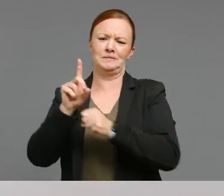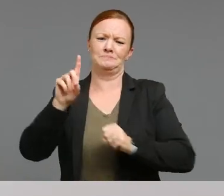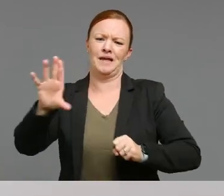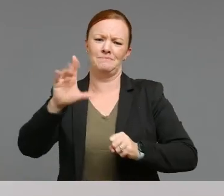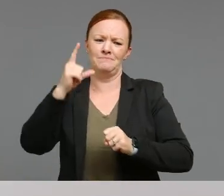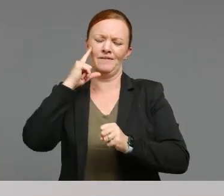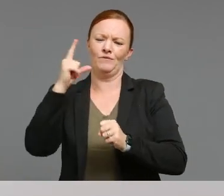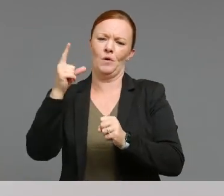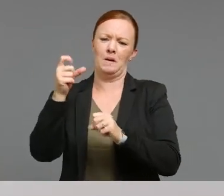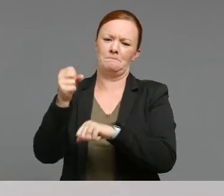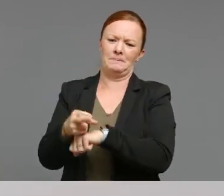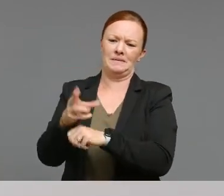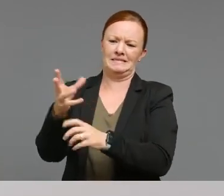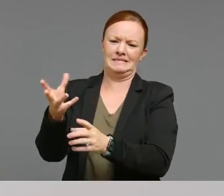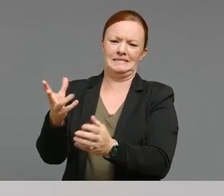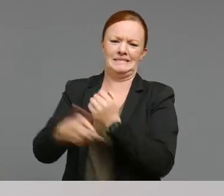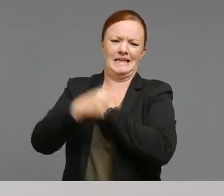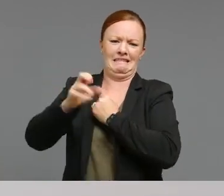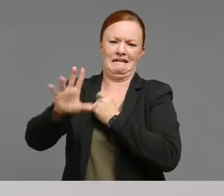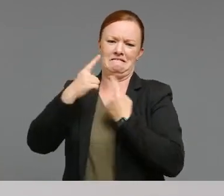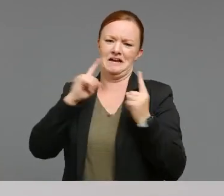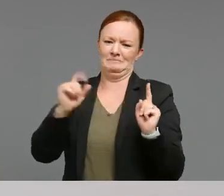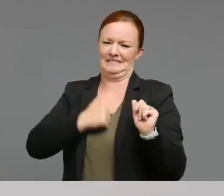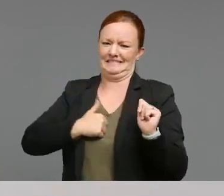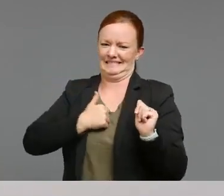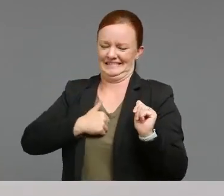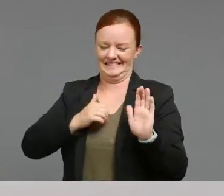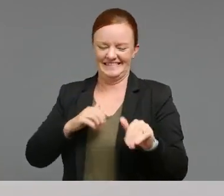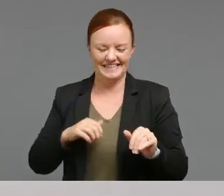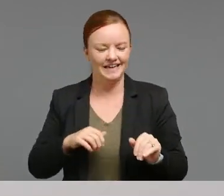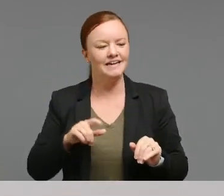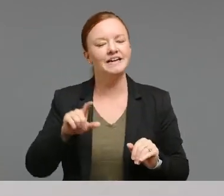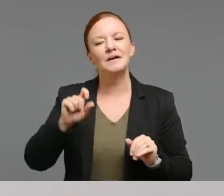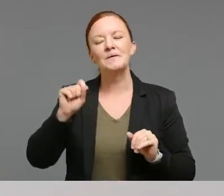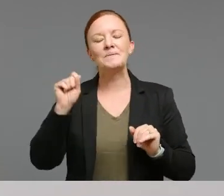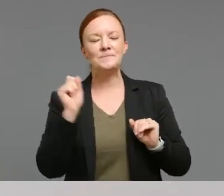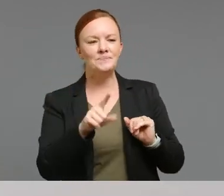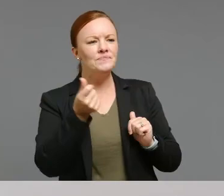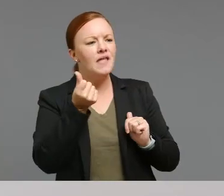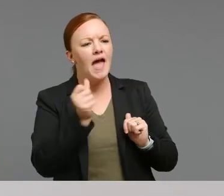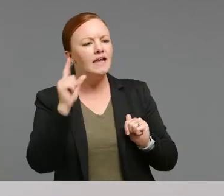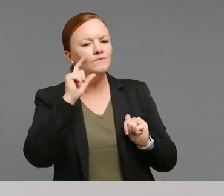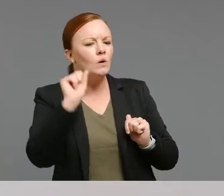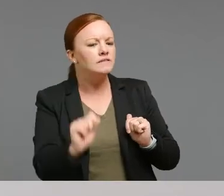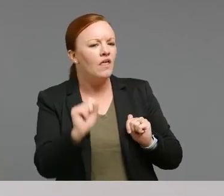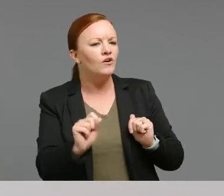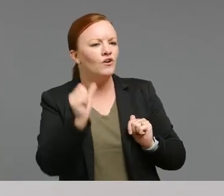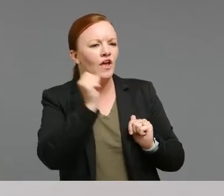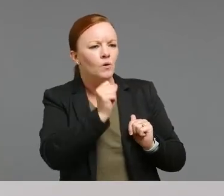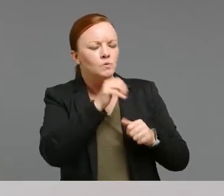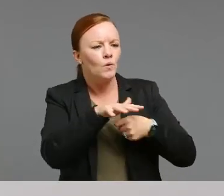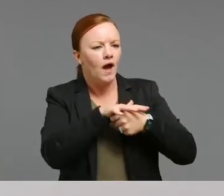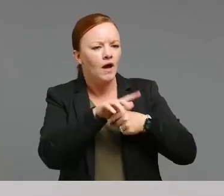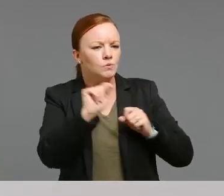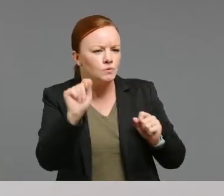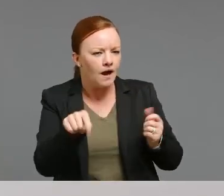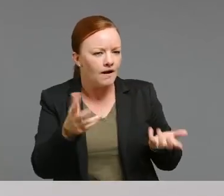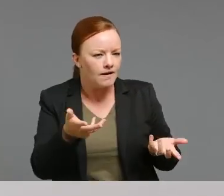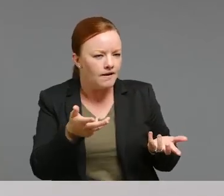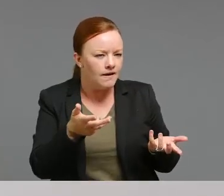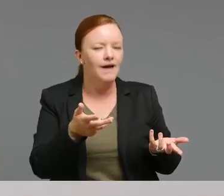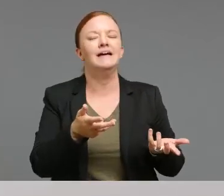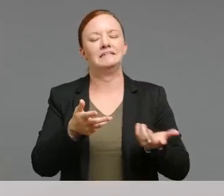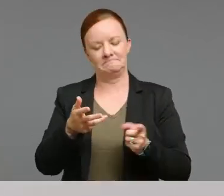announcement. Anything contemplated for Southern Arizona, Tucson area? We continue to work.